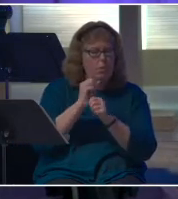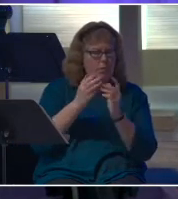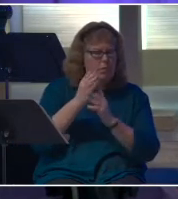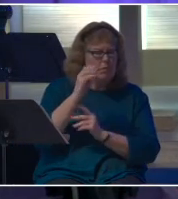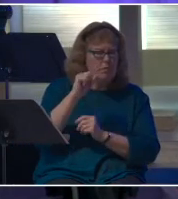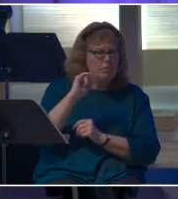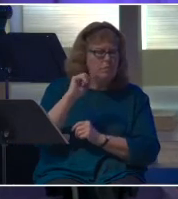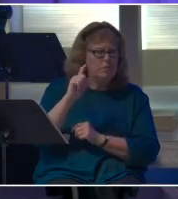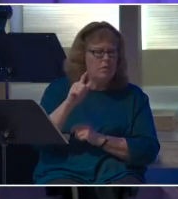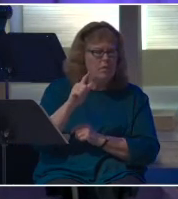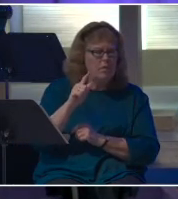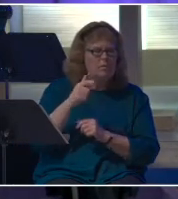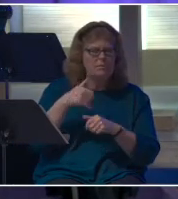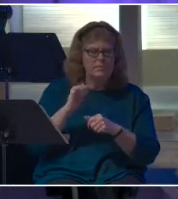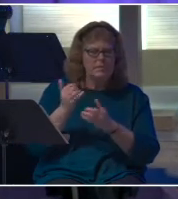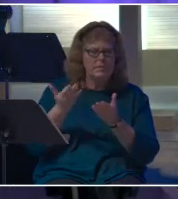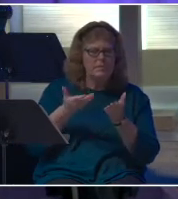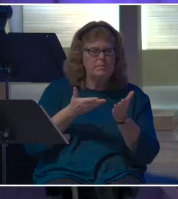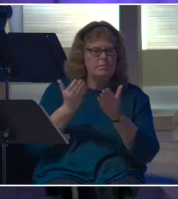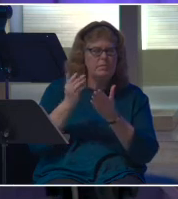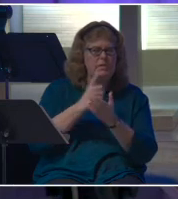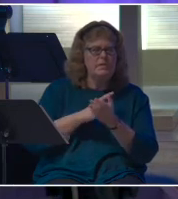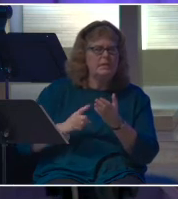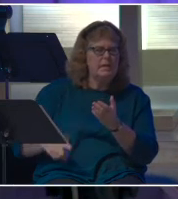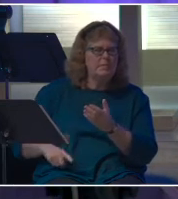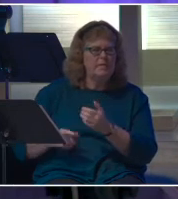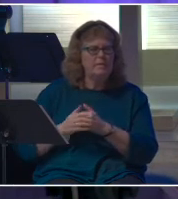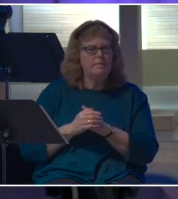him and still bring about David